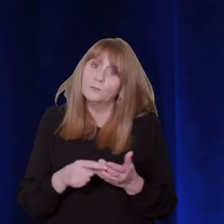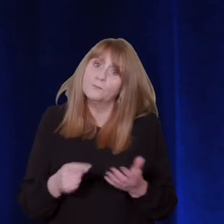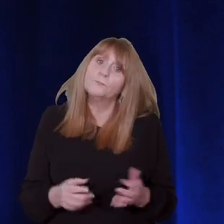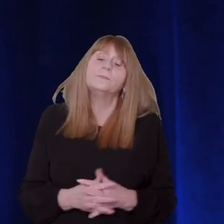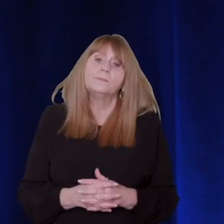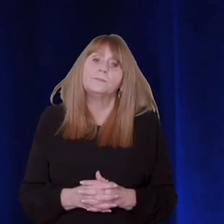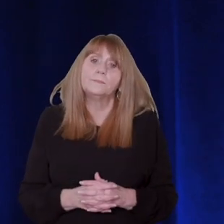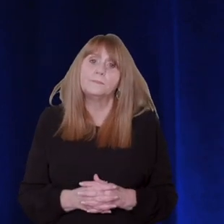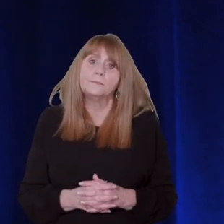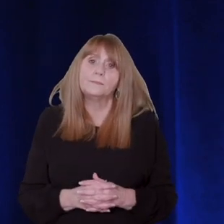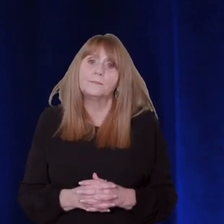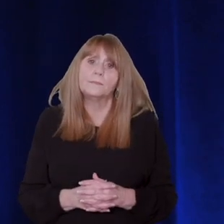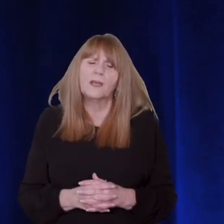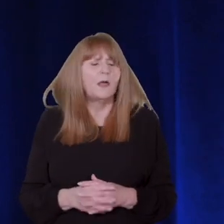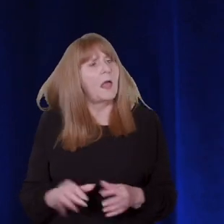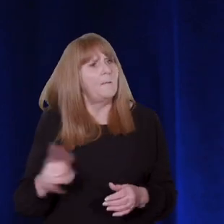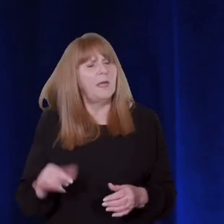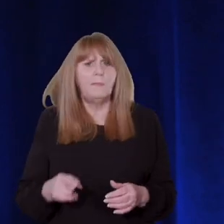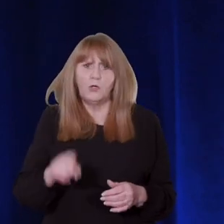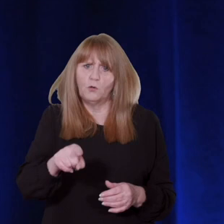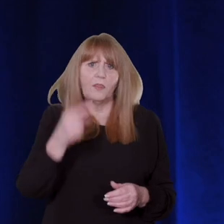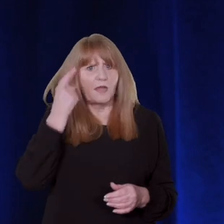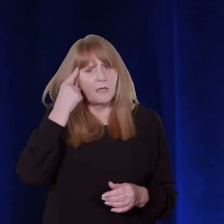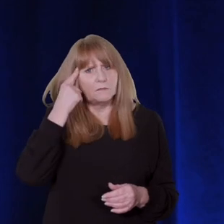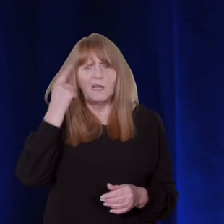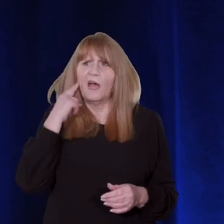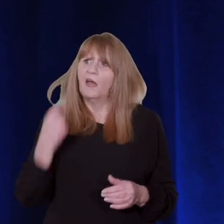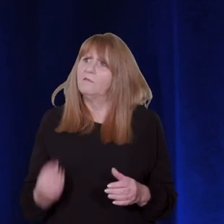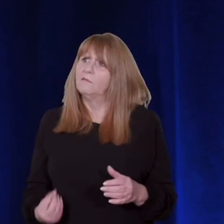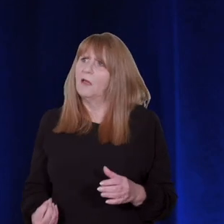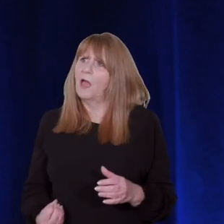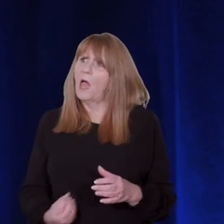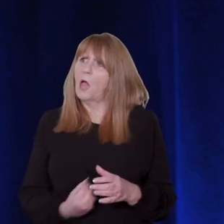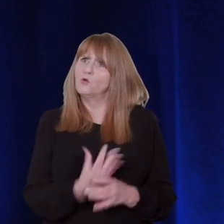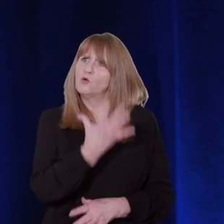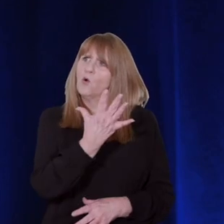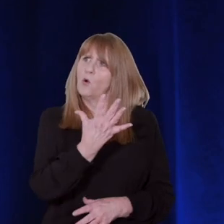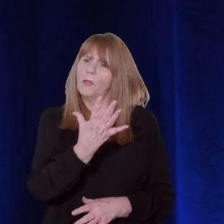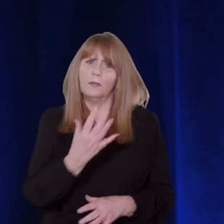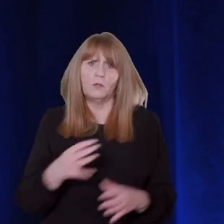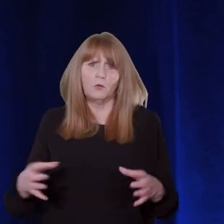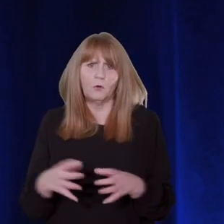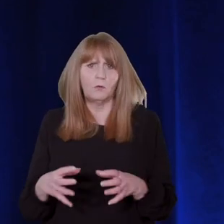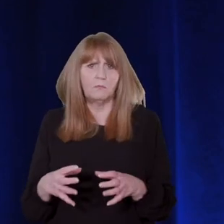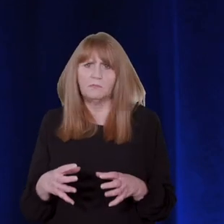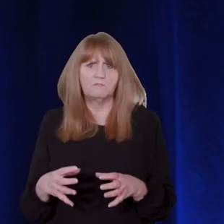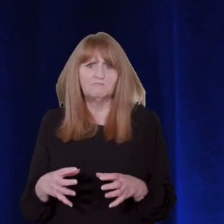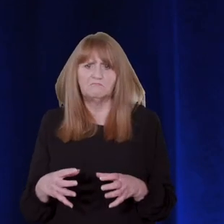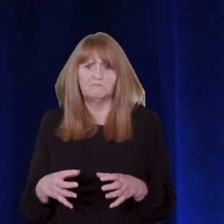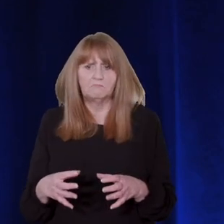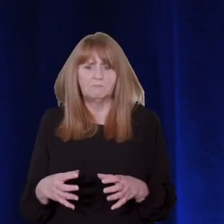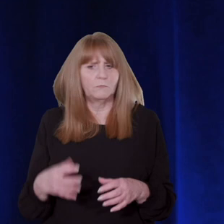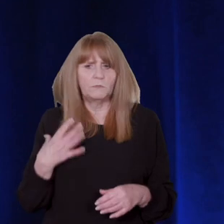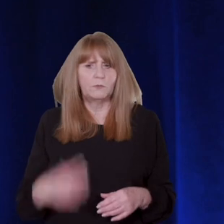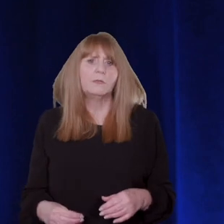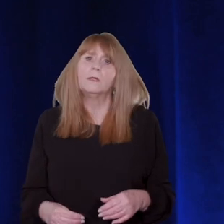group. They don't feed me anymore. Maybe that's not your purpose. Maybe you're supposed to feed yourself in some other zone, in